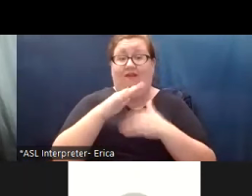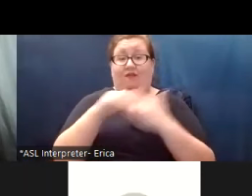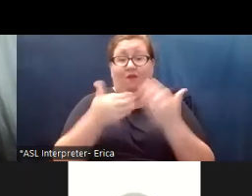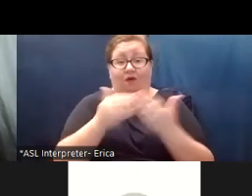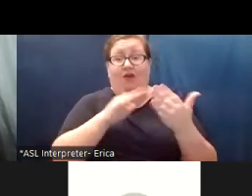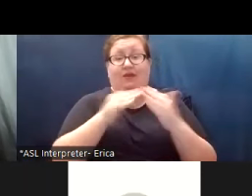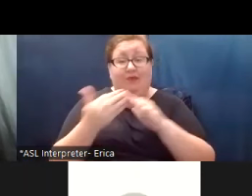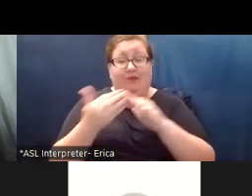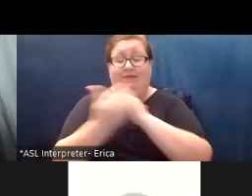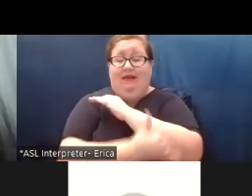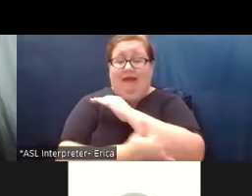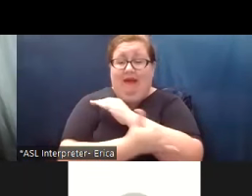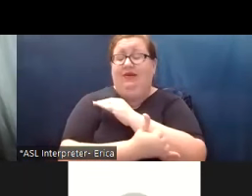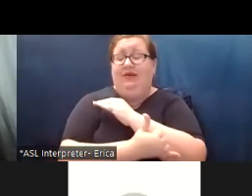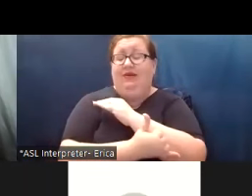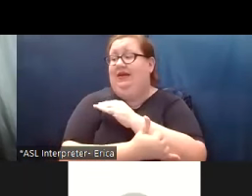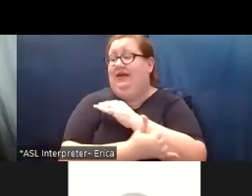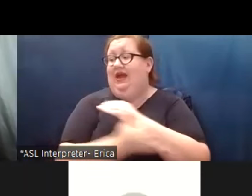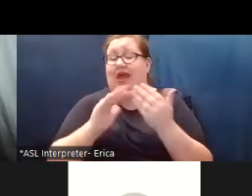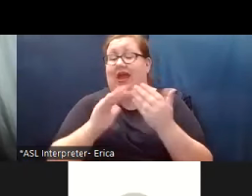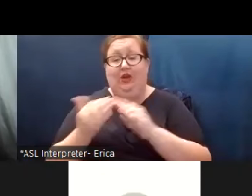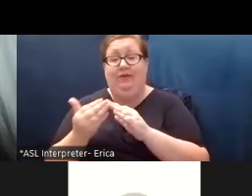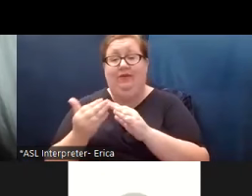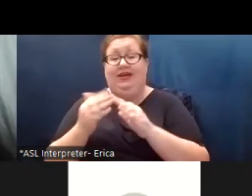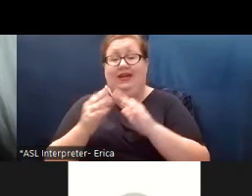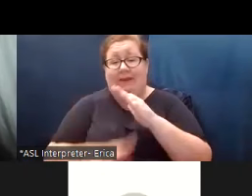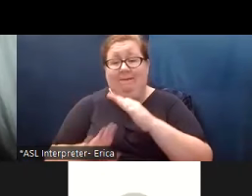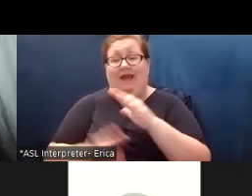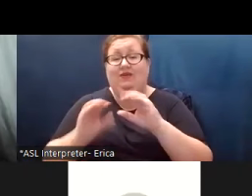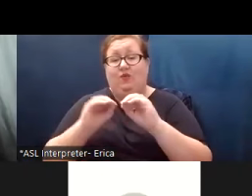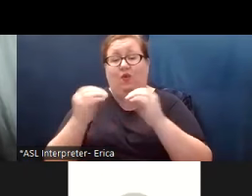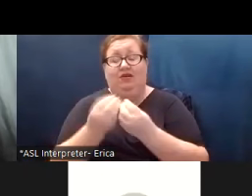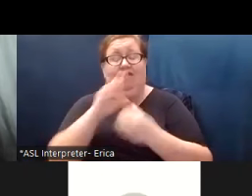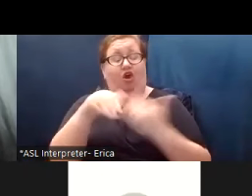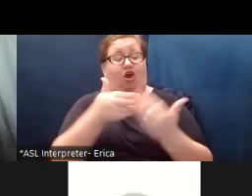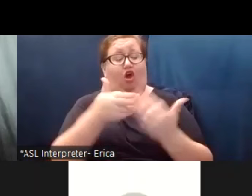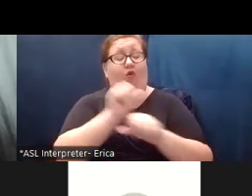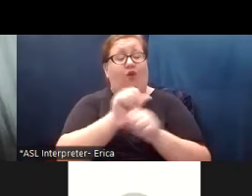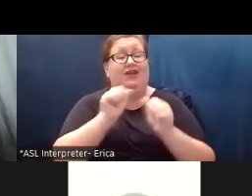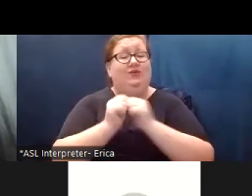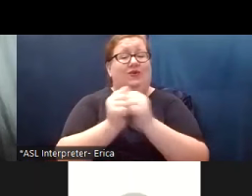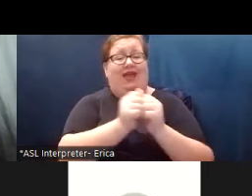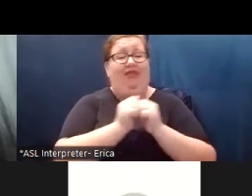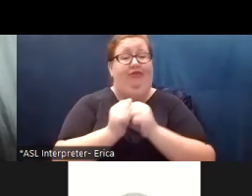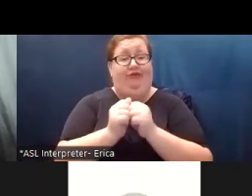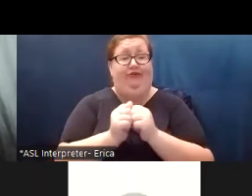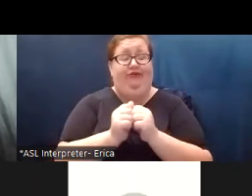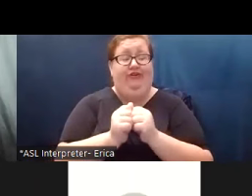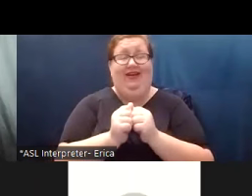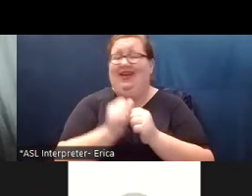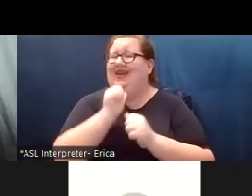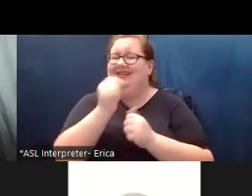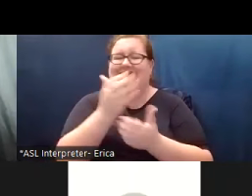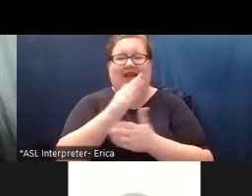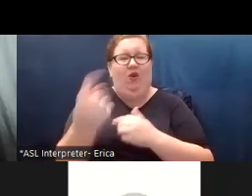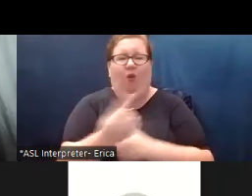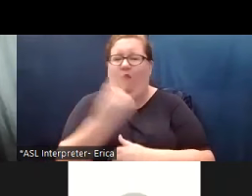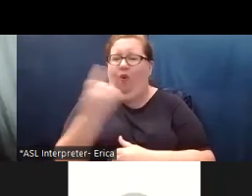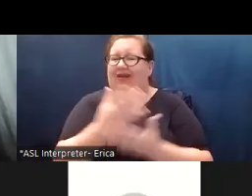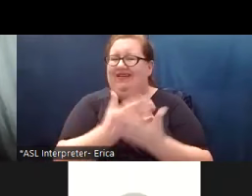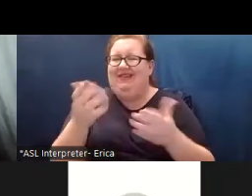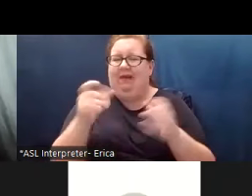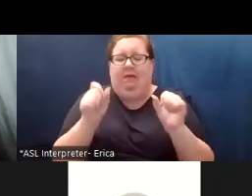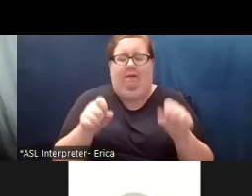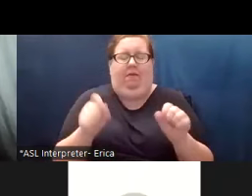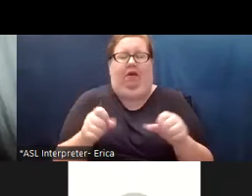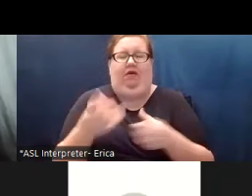and the county and the community-based organizations all kind of working together, and it's not always something that's possible within the